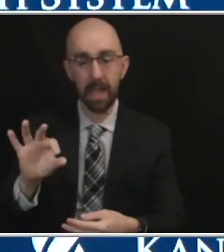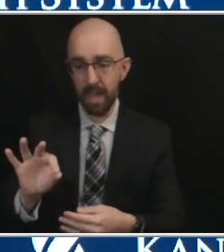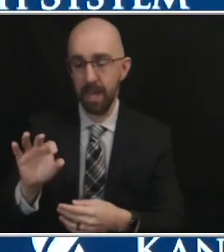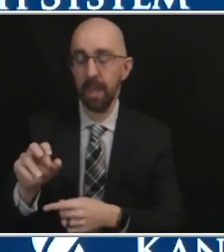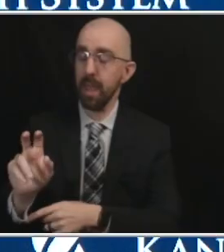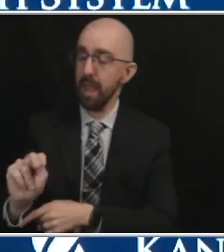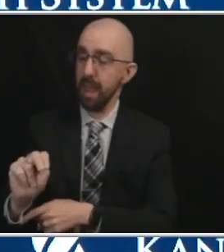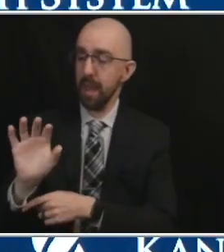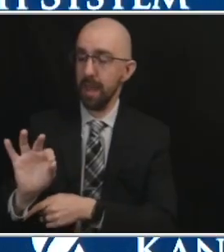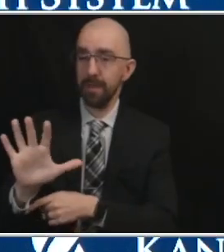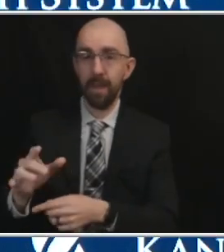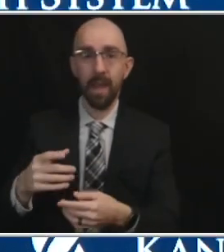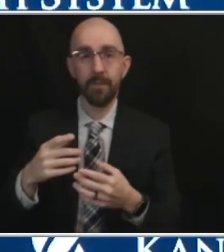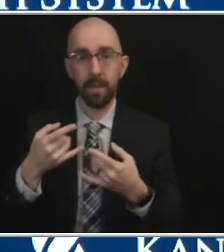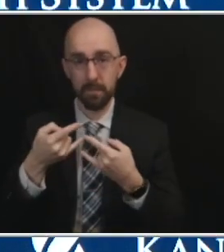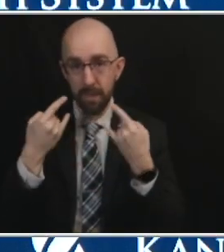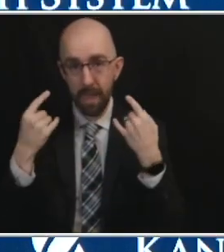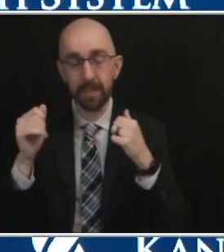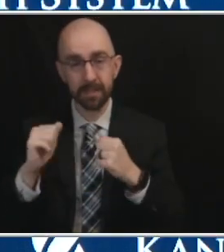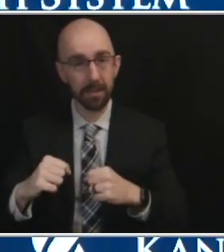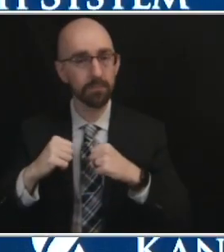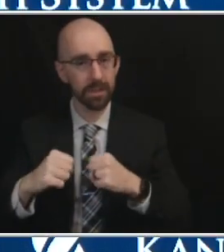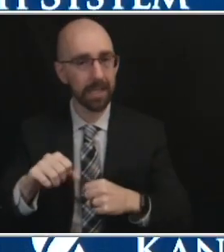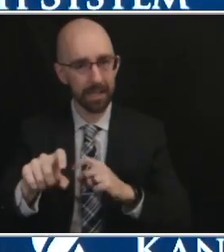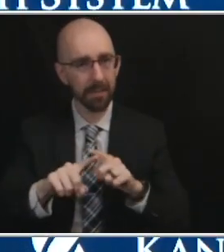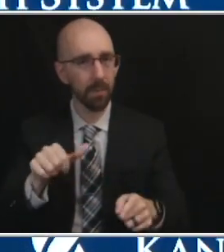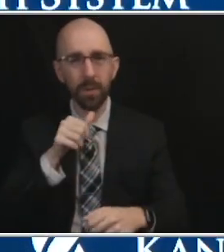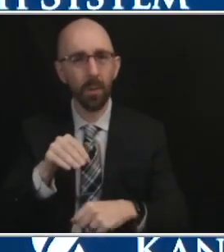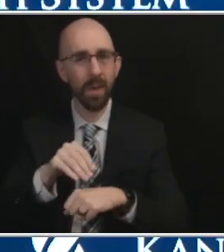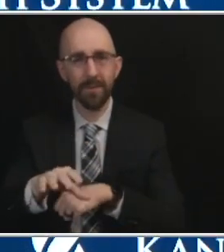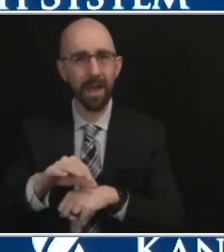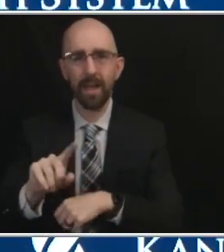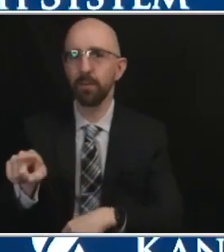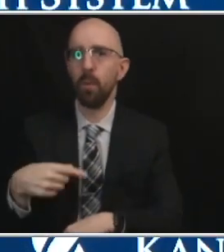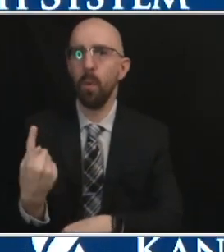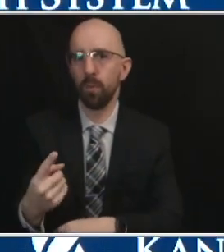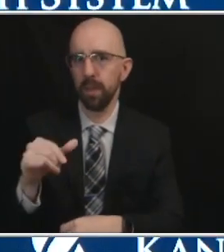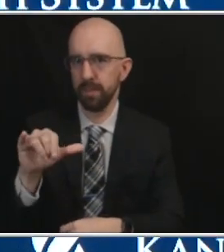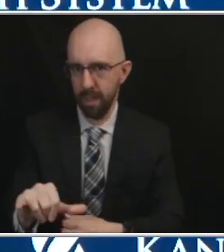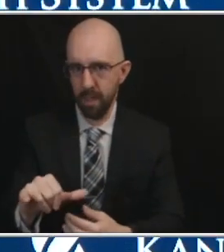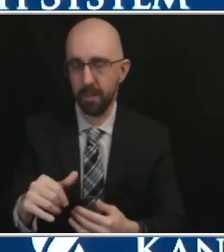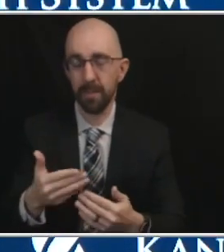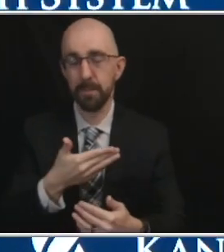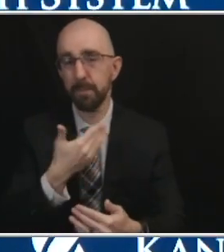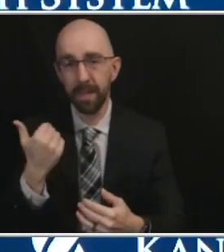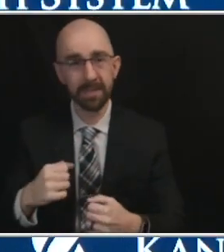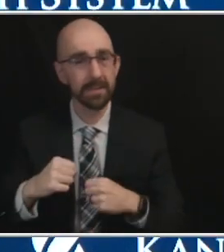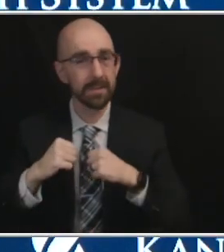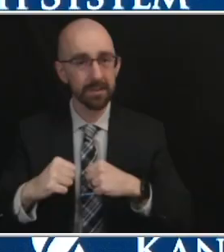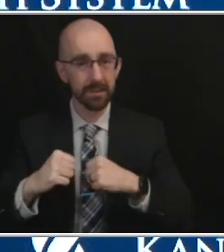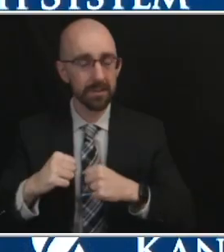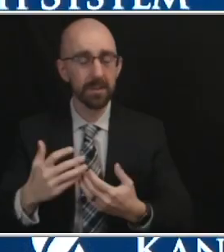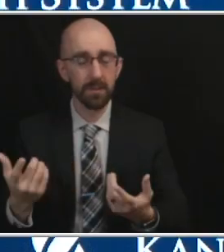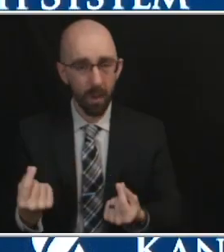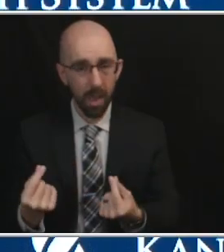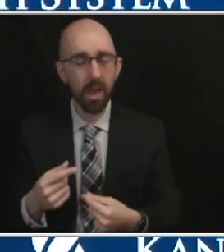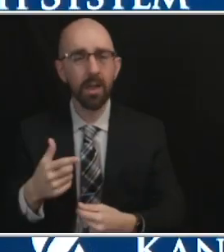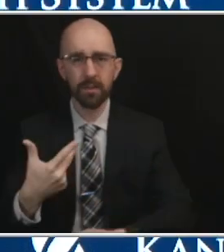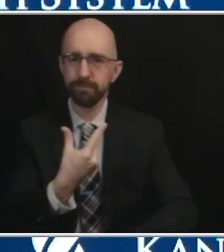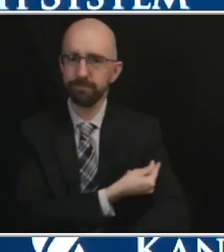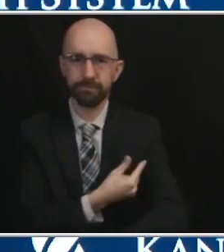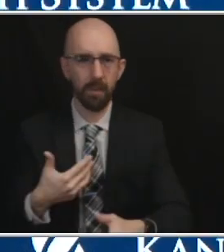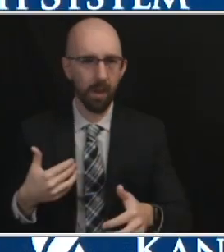offer protection, but we don't advise going that route. The best and safest protection is to be up to date with